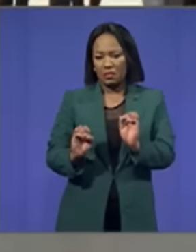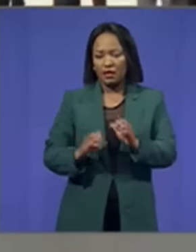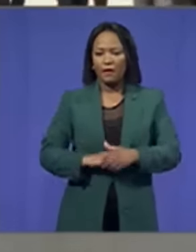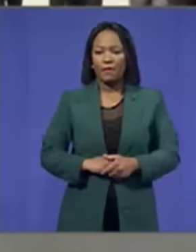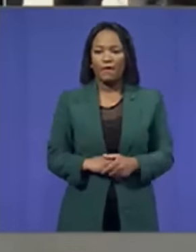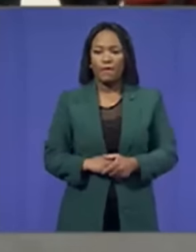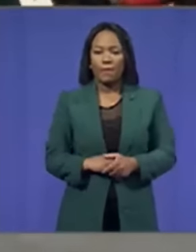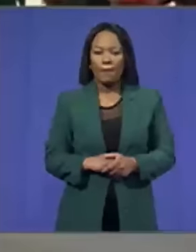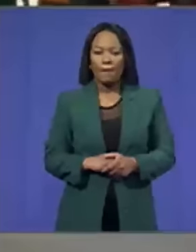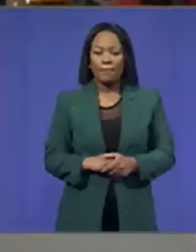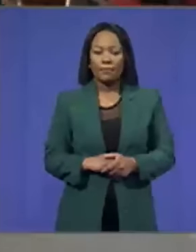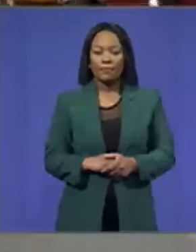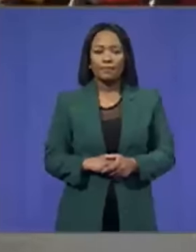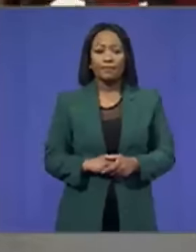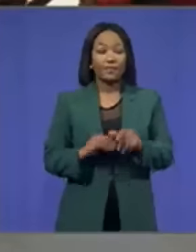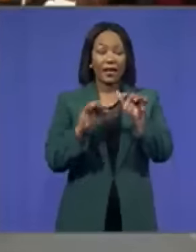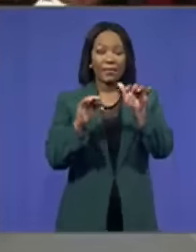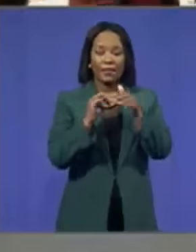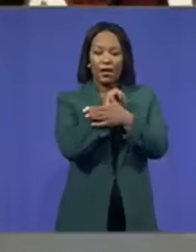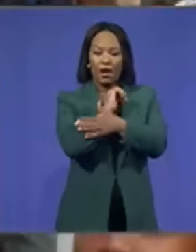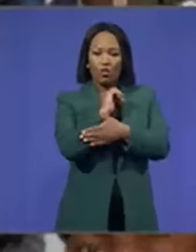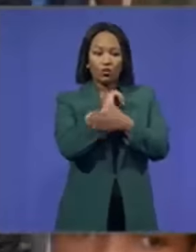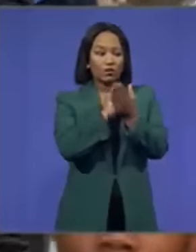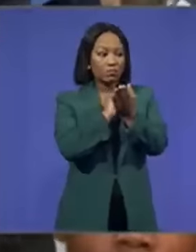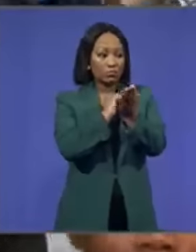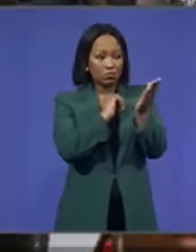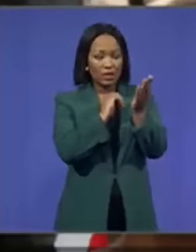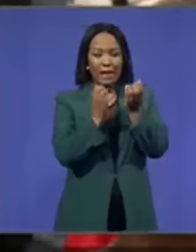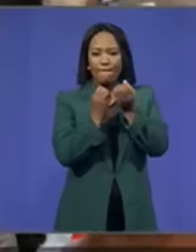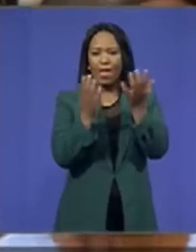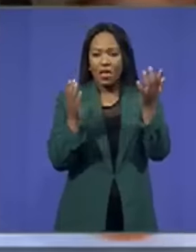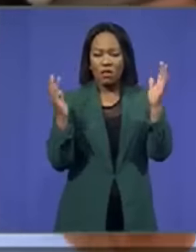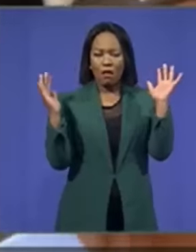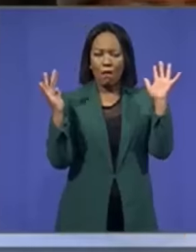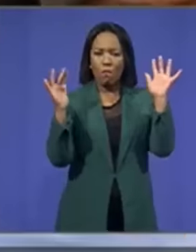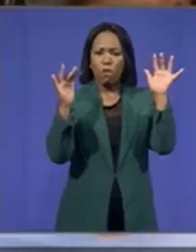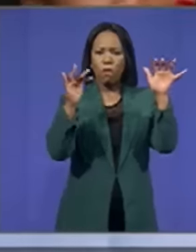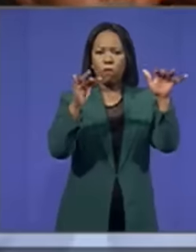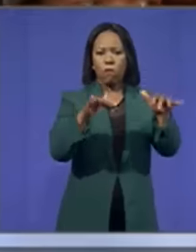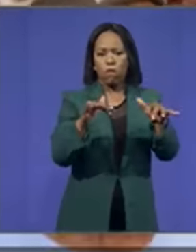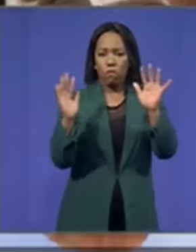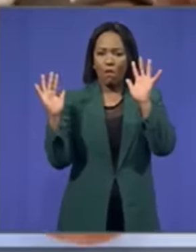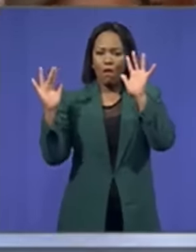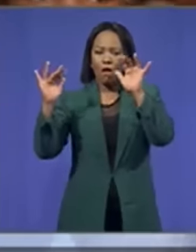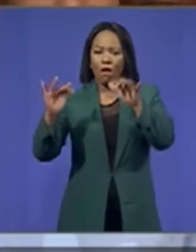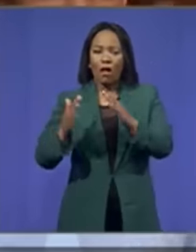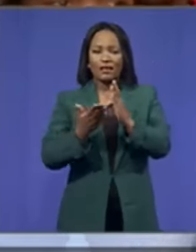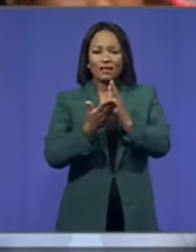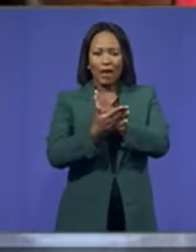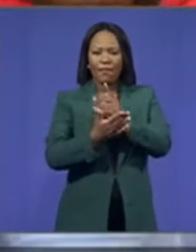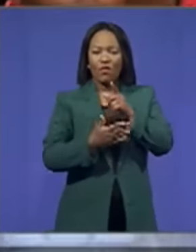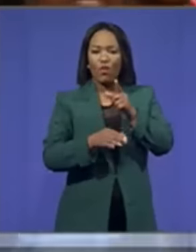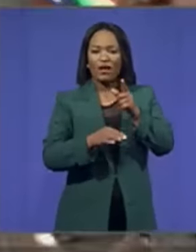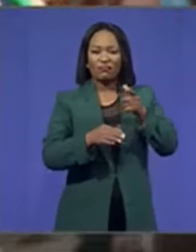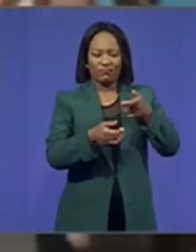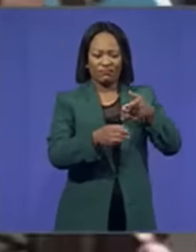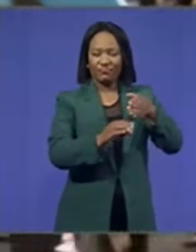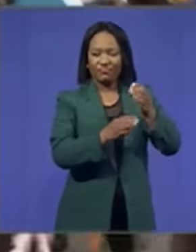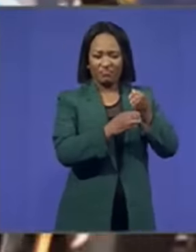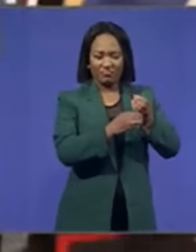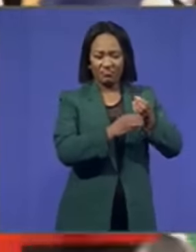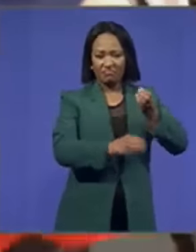Baahi ba diketekete ba ile ba bokana ka bongata ba bona ba bang ba tshwere melamo ho sanatse ditlhokomediso